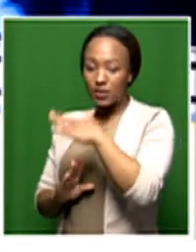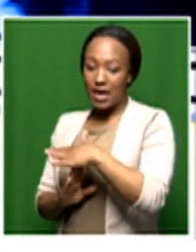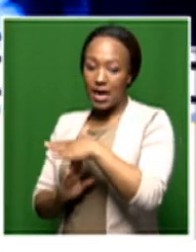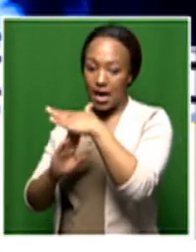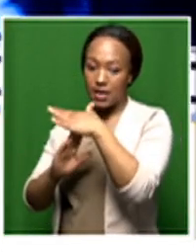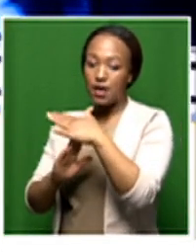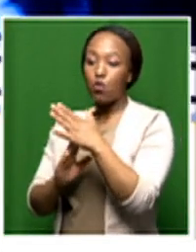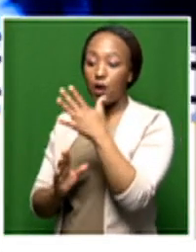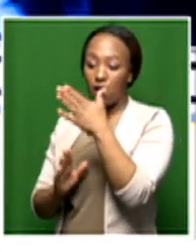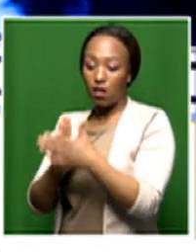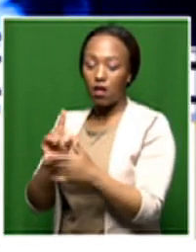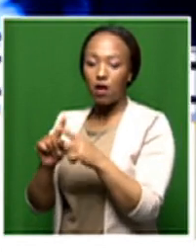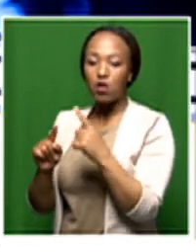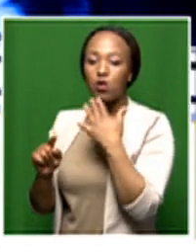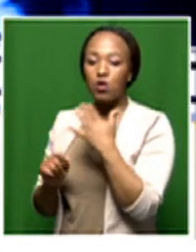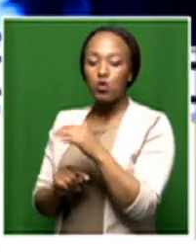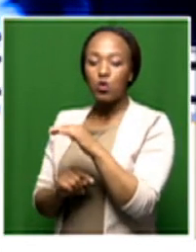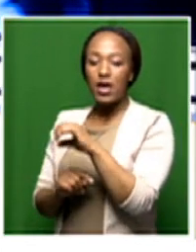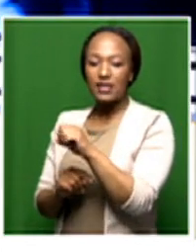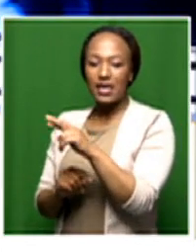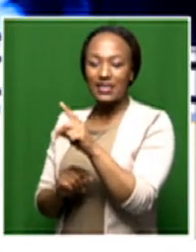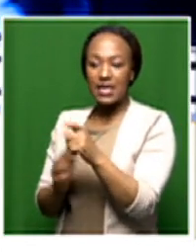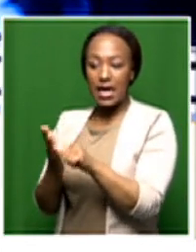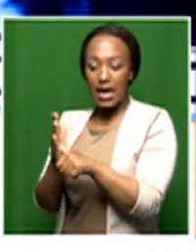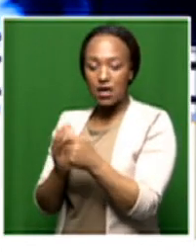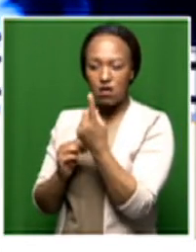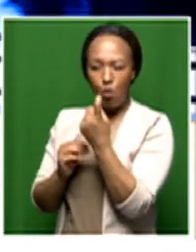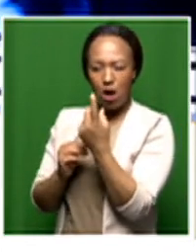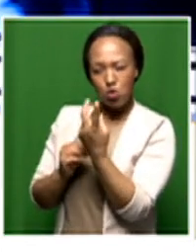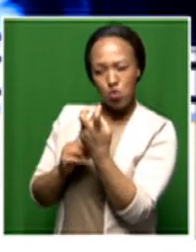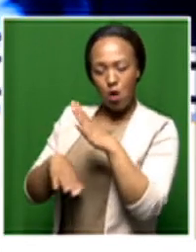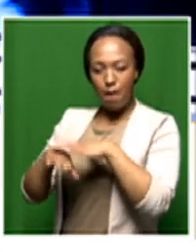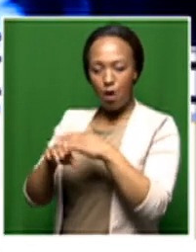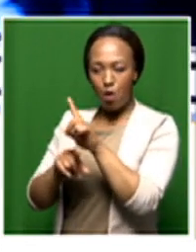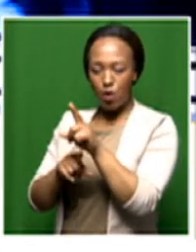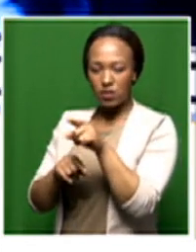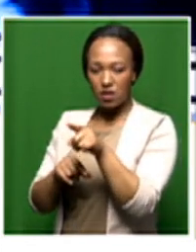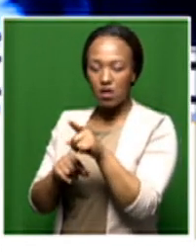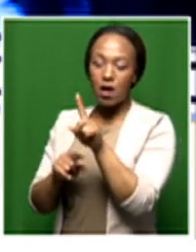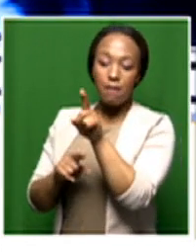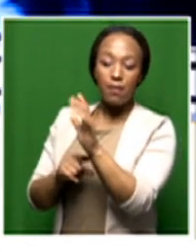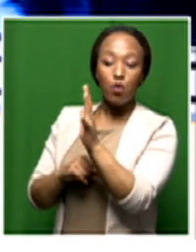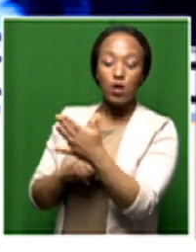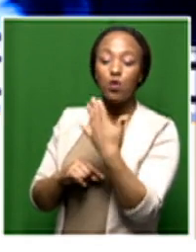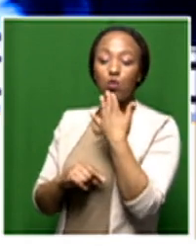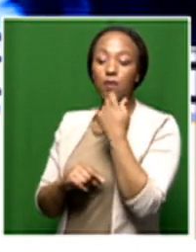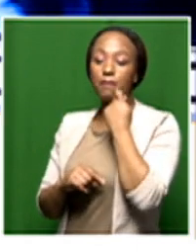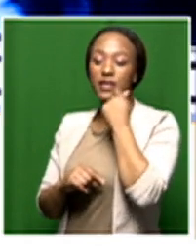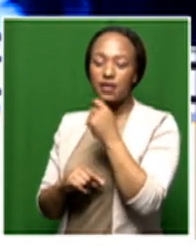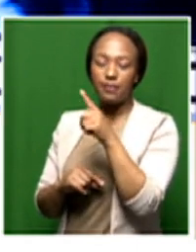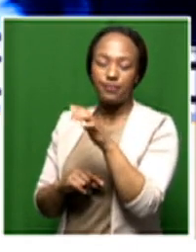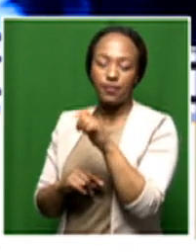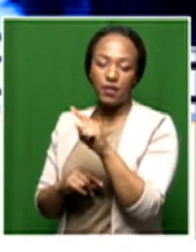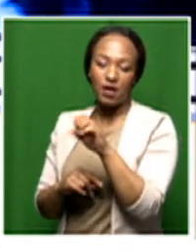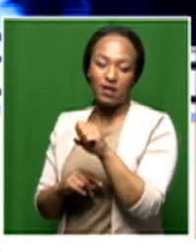This segment, speaking to the SRD grants, I just have one or two more issues to raise with you in that regard, Mr. Letsatsi. And then I